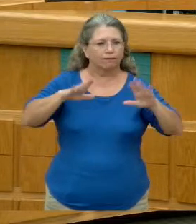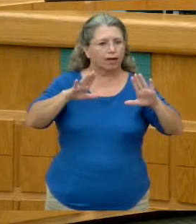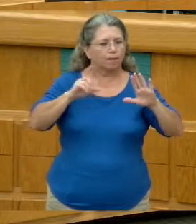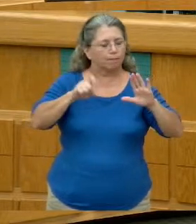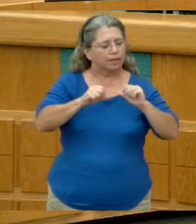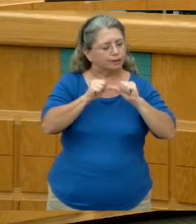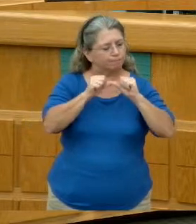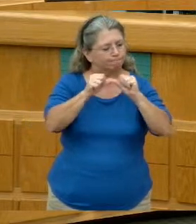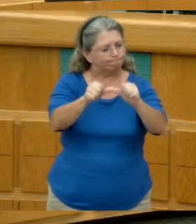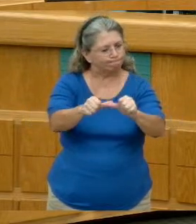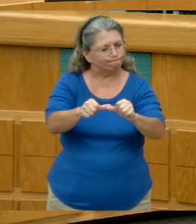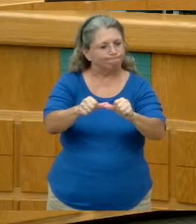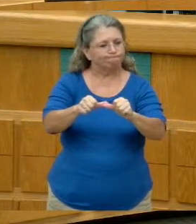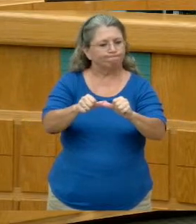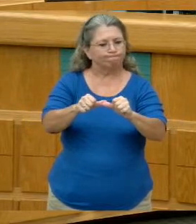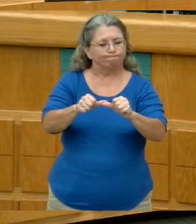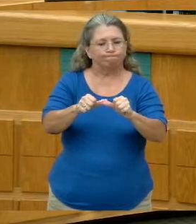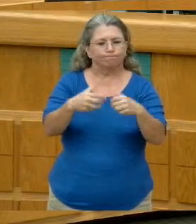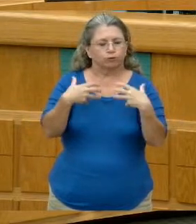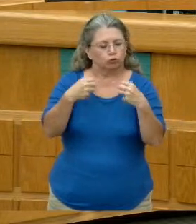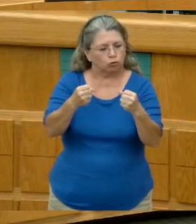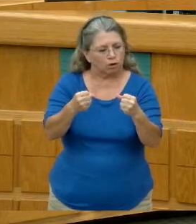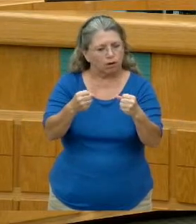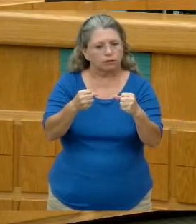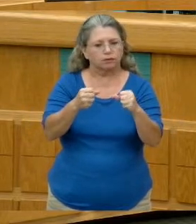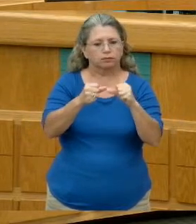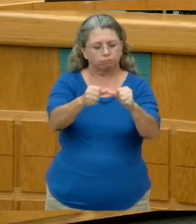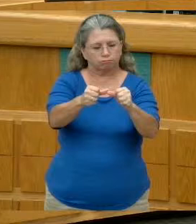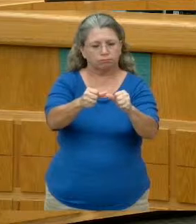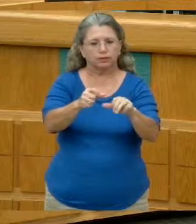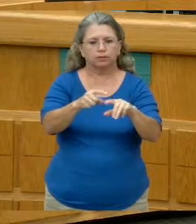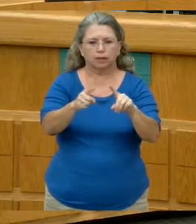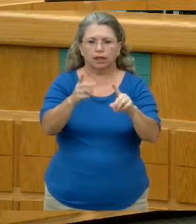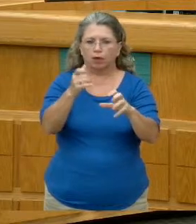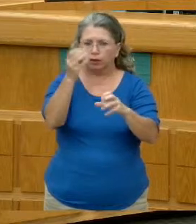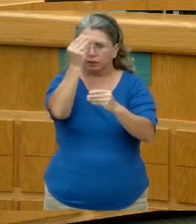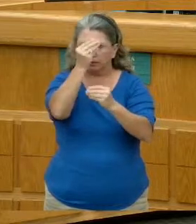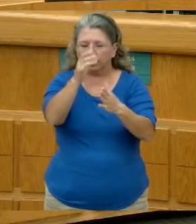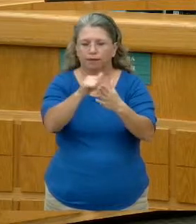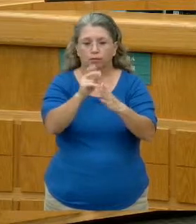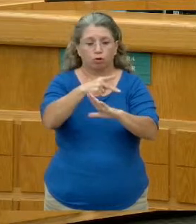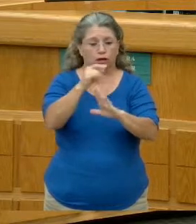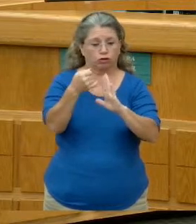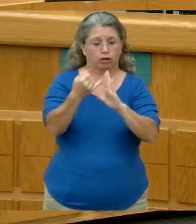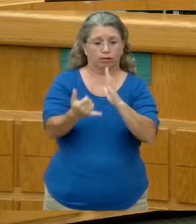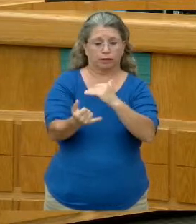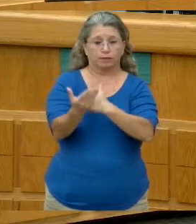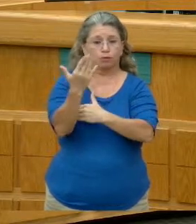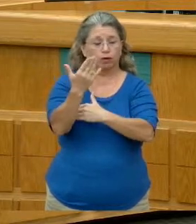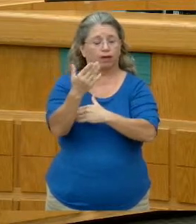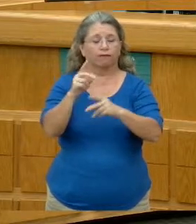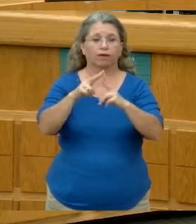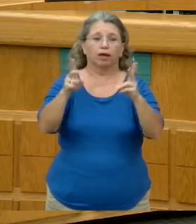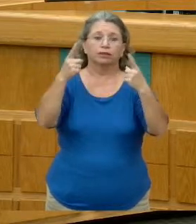strong, and so that's what we're going to do, but I wanted to give you an update that the project this morning was very successful, and I